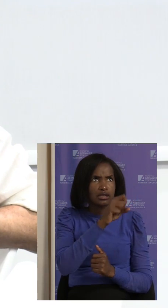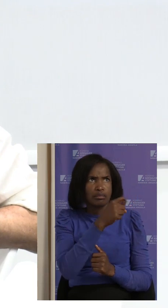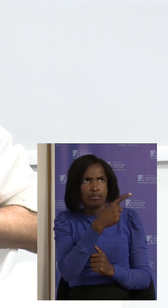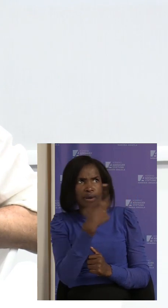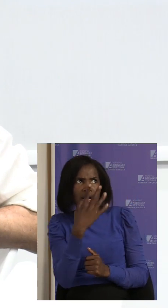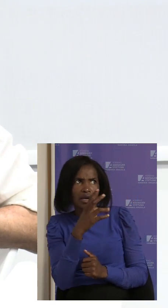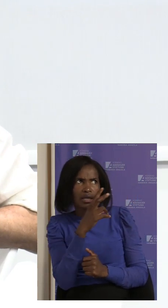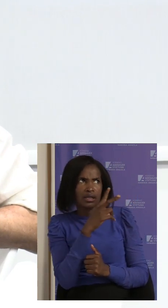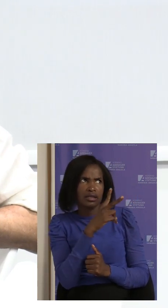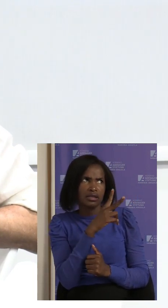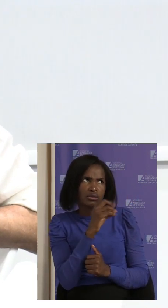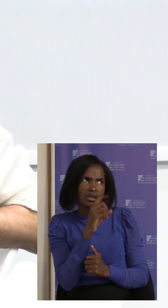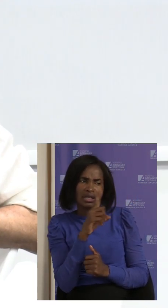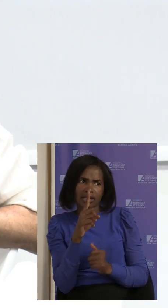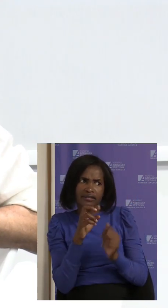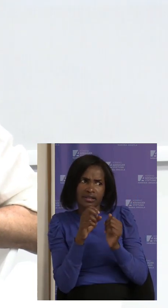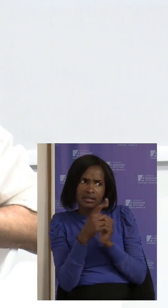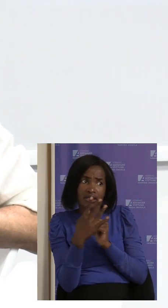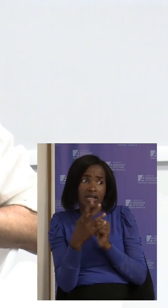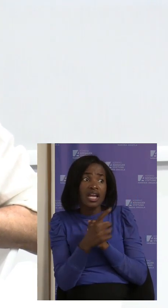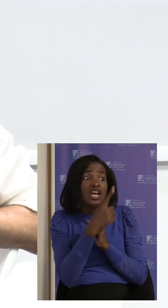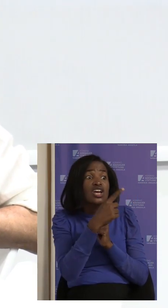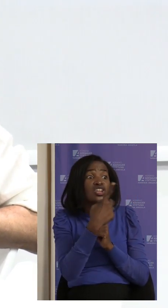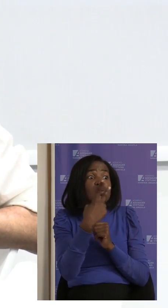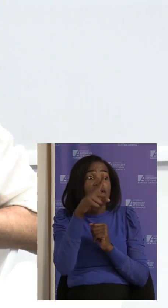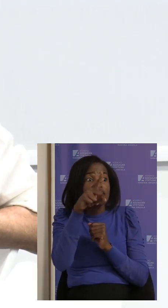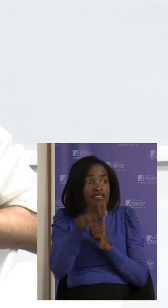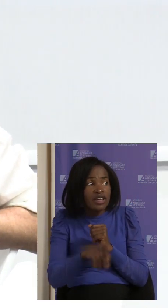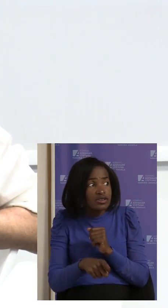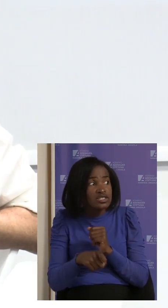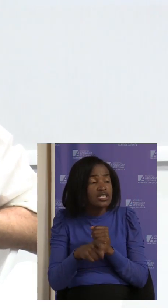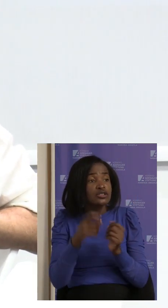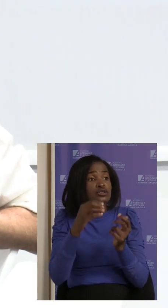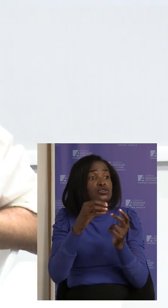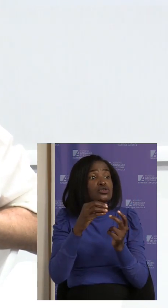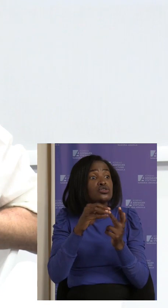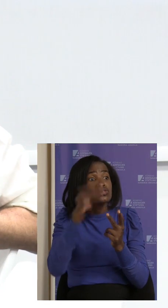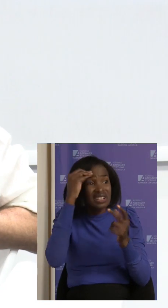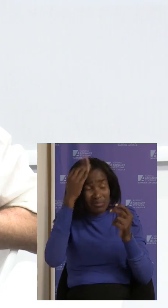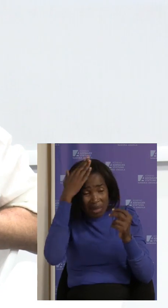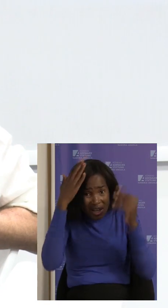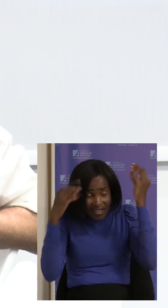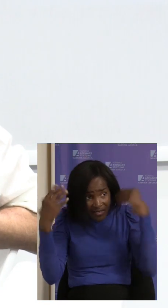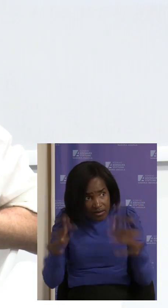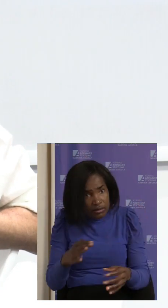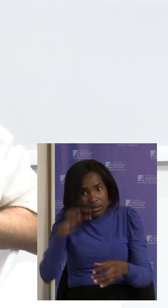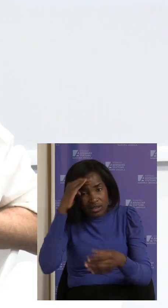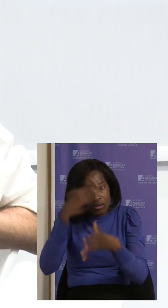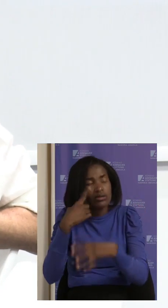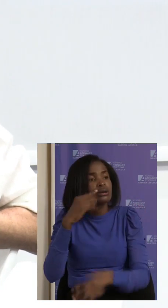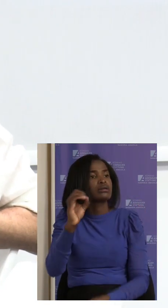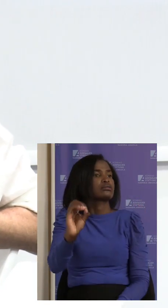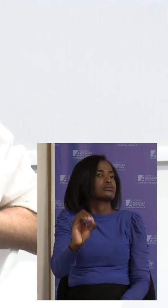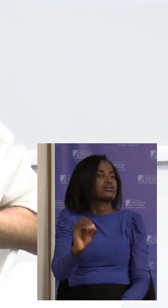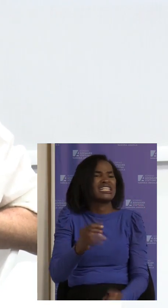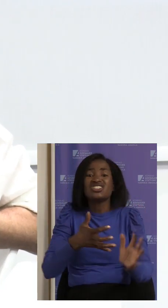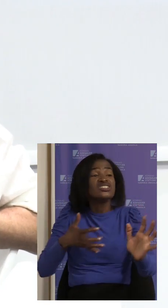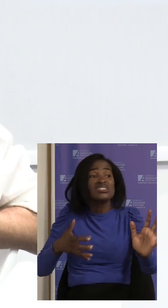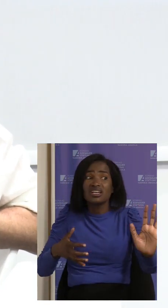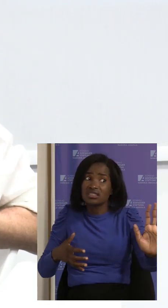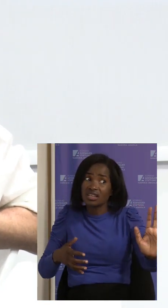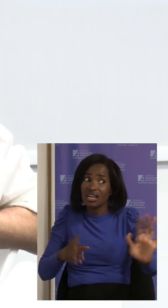later, but that one, there was already more than 12,000 university graduates unemployed. I'm not talking about engineers